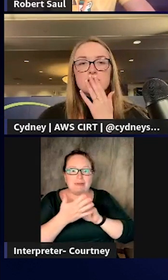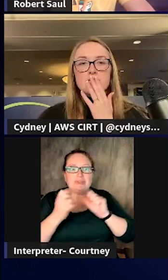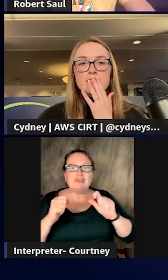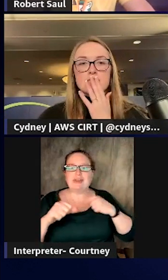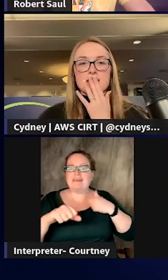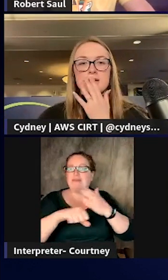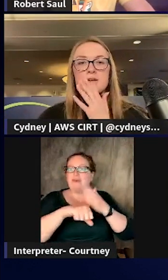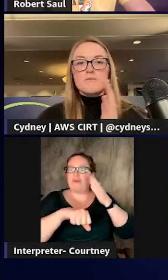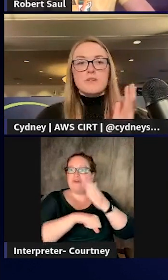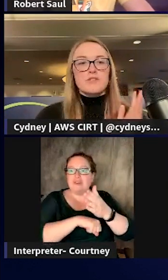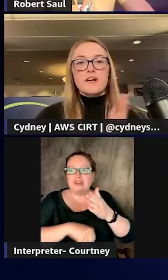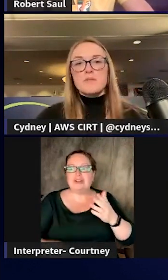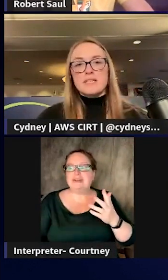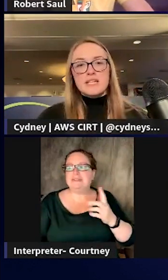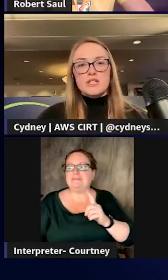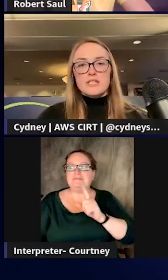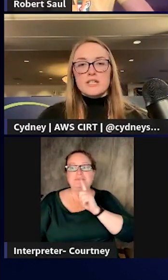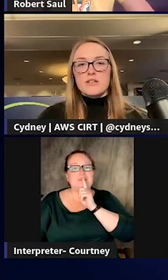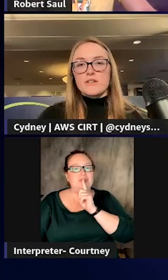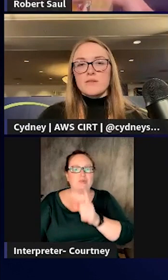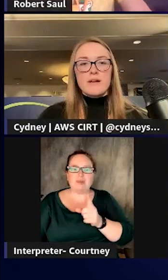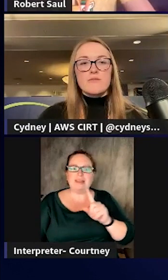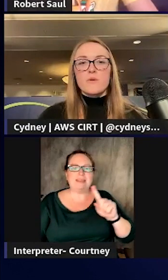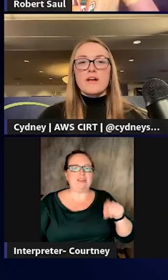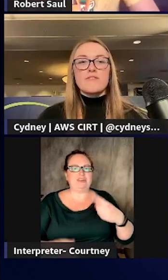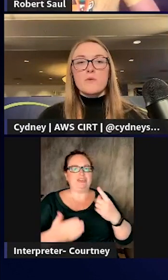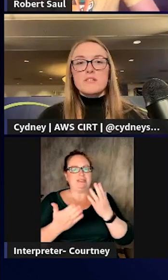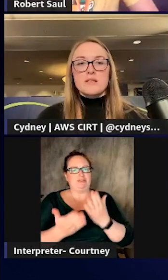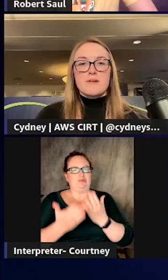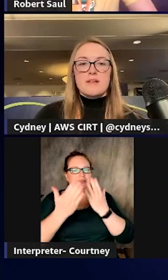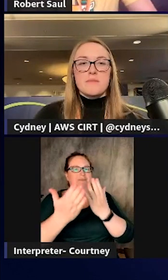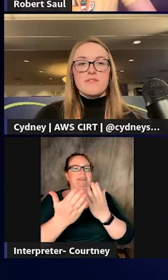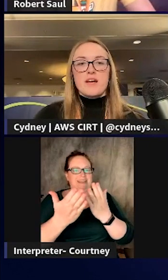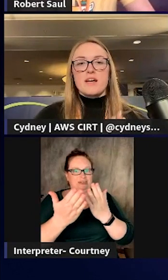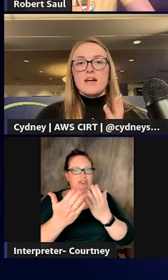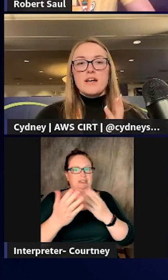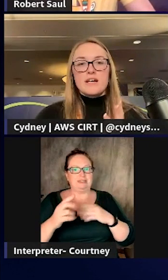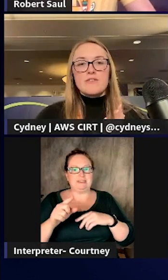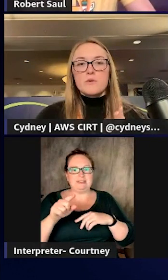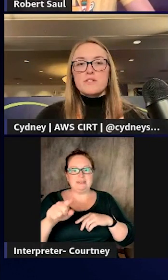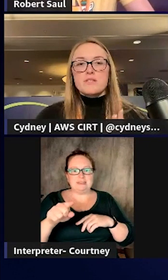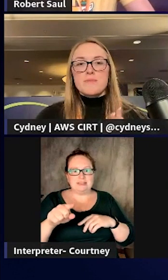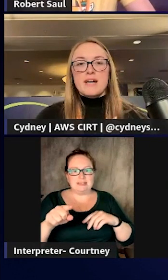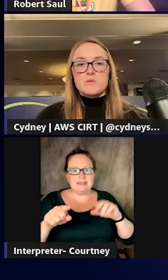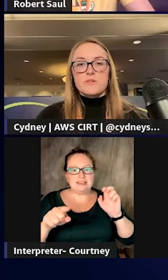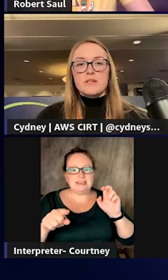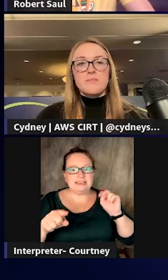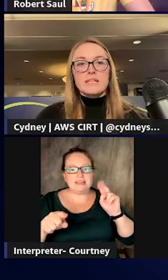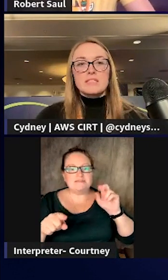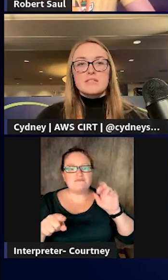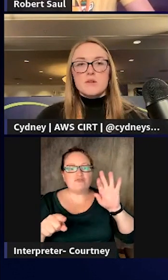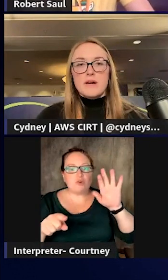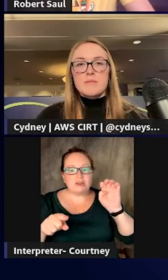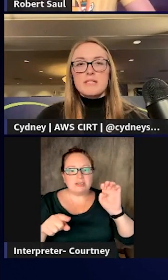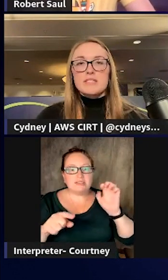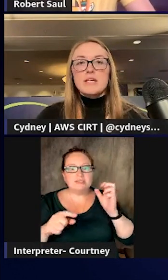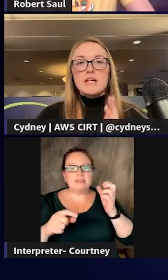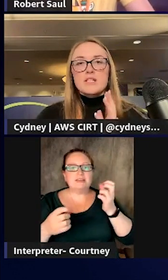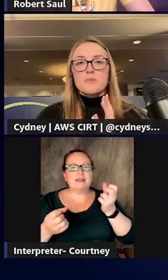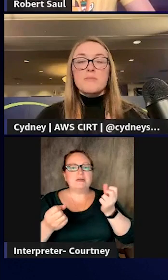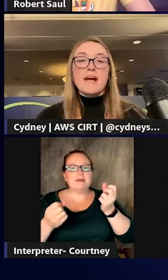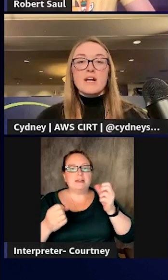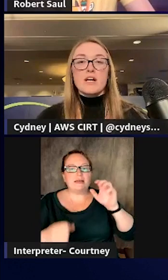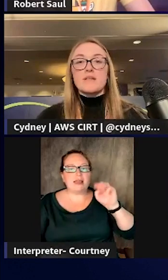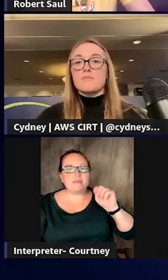really there's recommendations here. Enforce MFA, enforce password complexity requirements